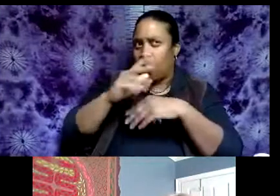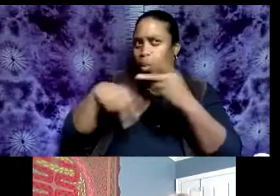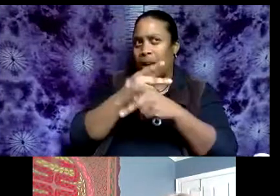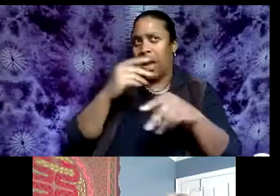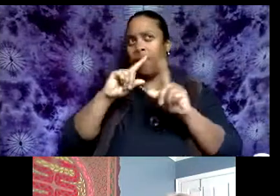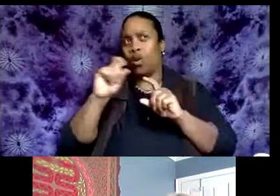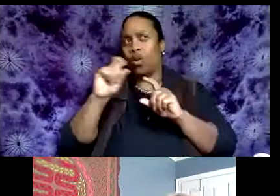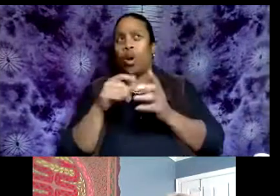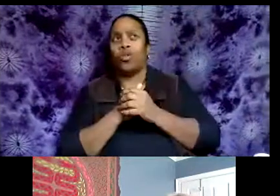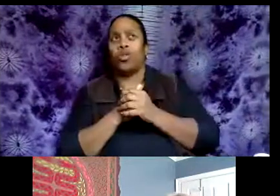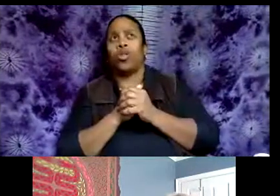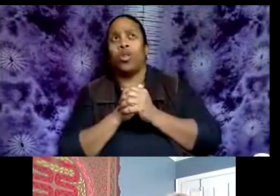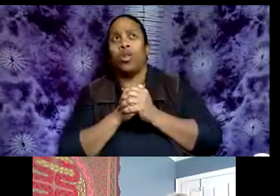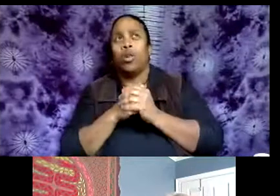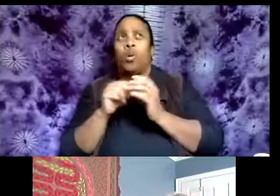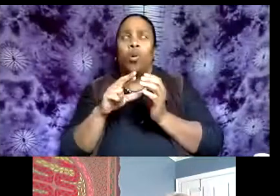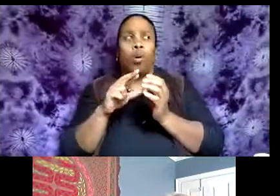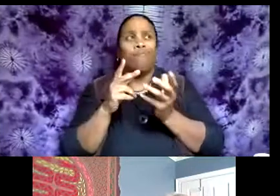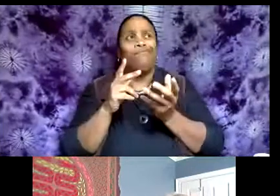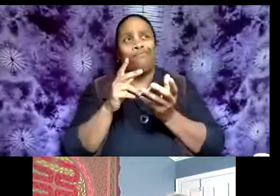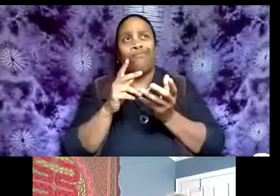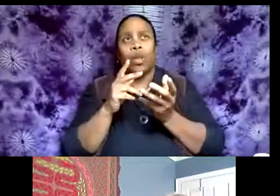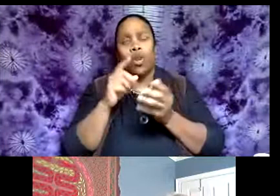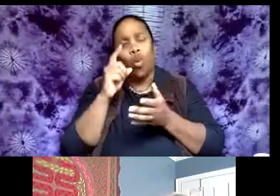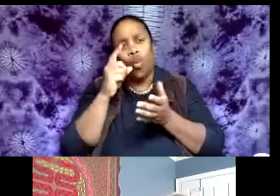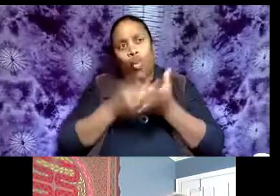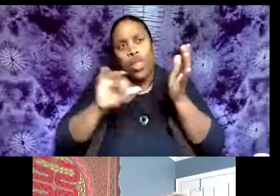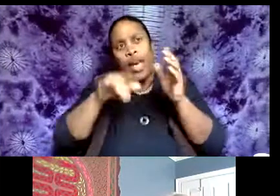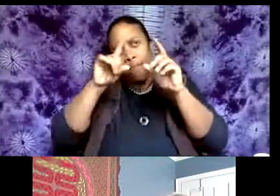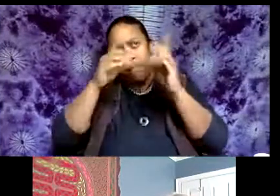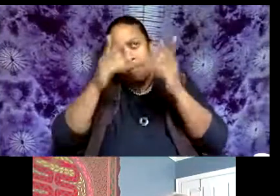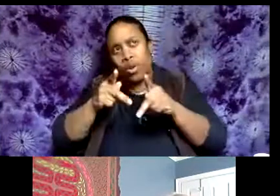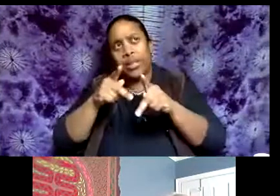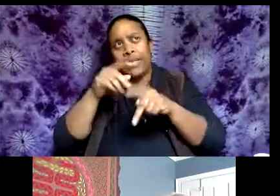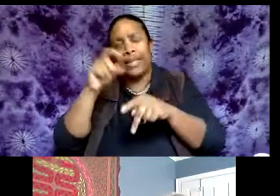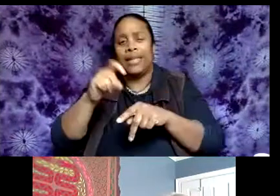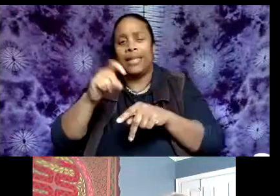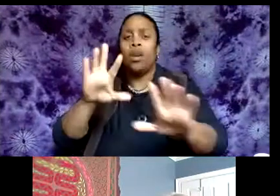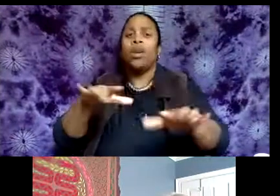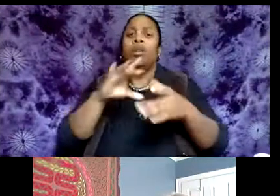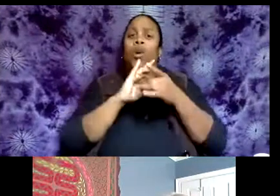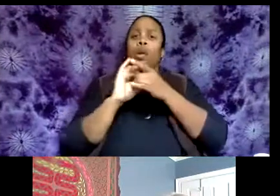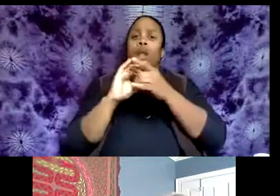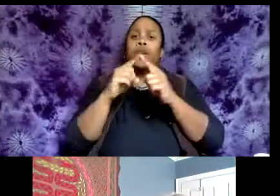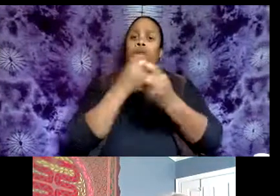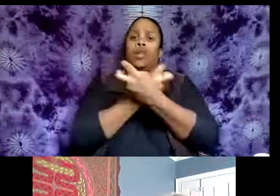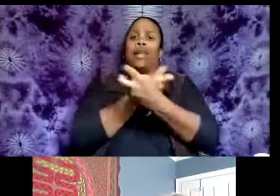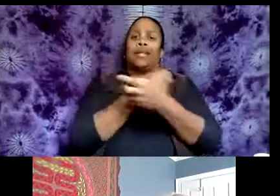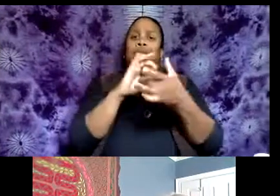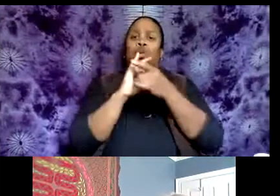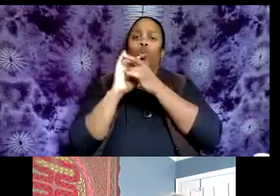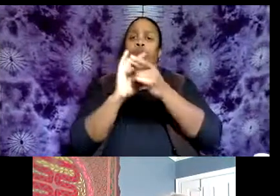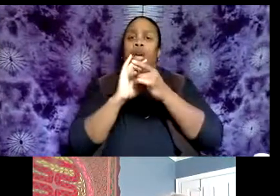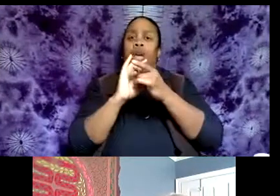or the person that's getting the reading has. In terms of the toxic relationships, I have not had